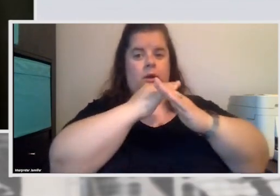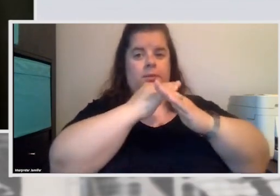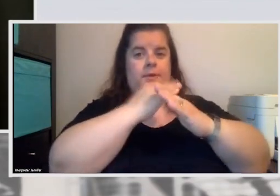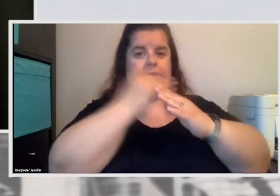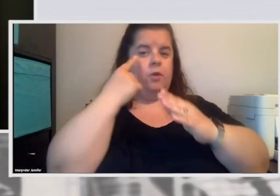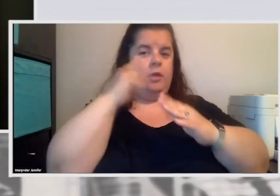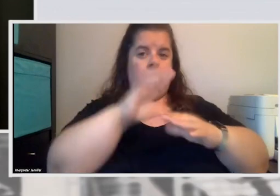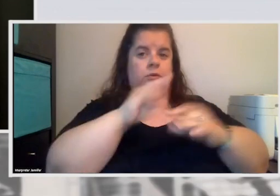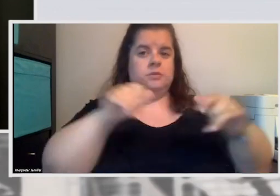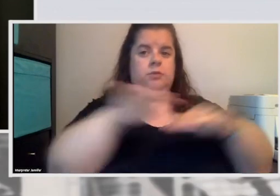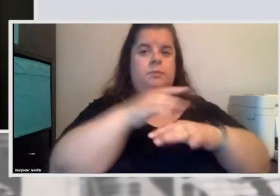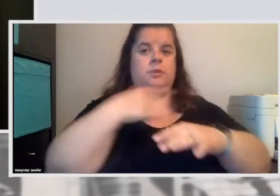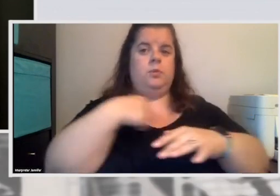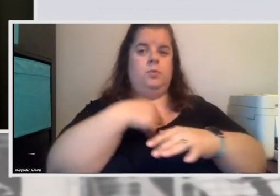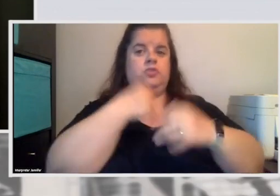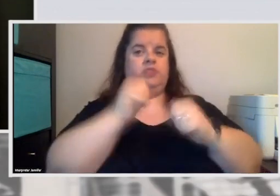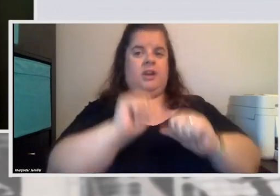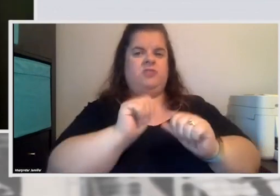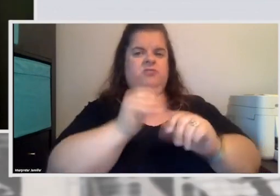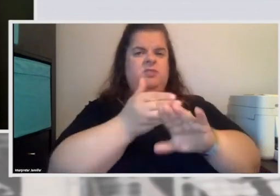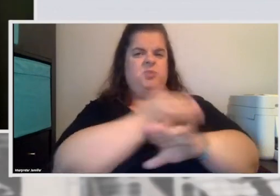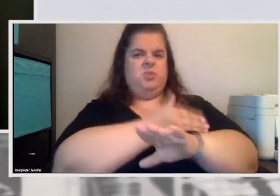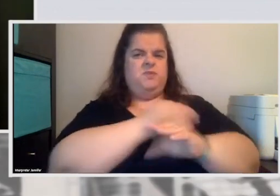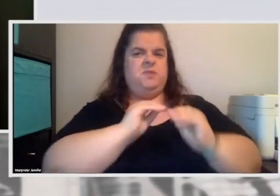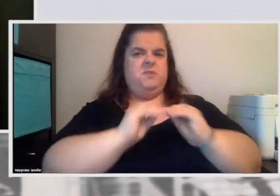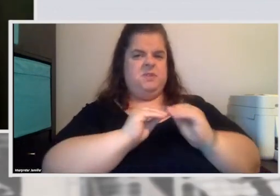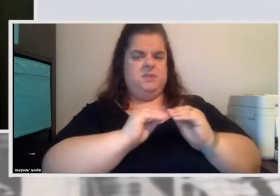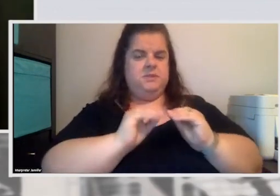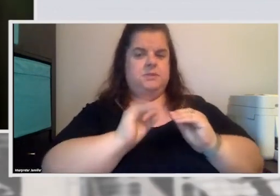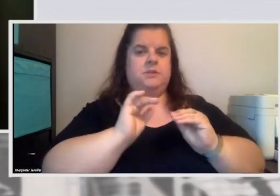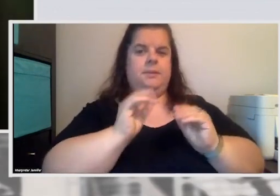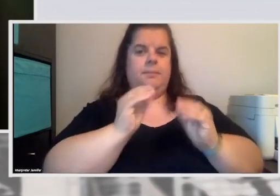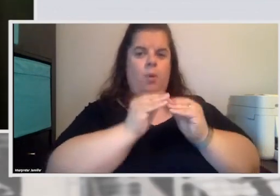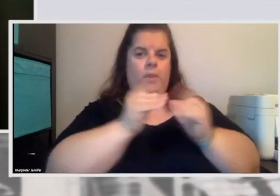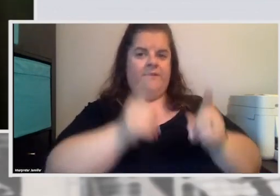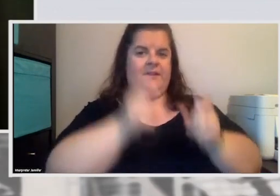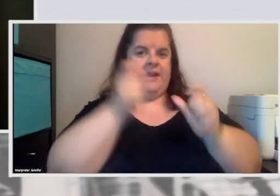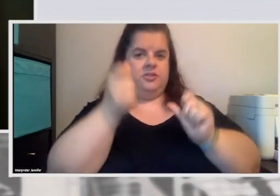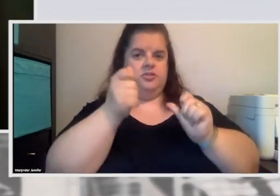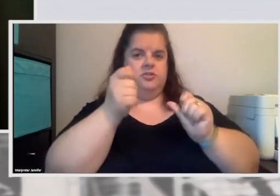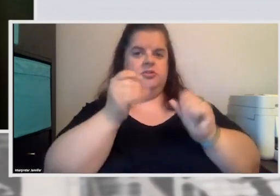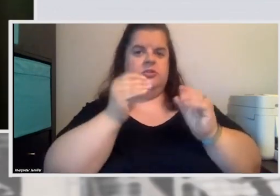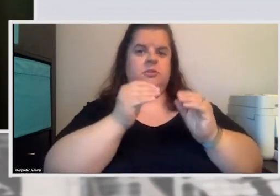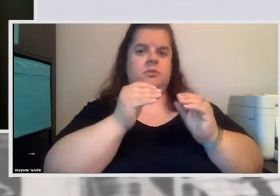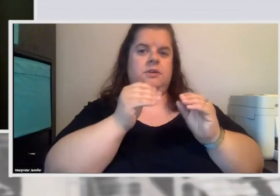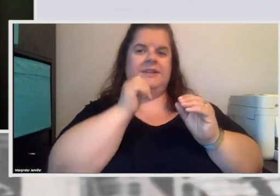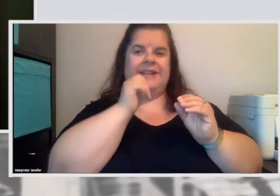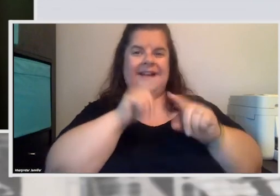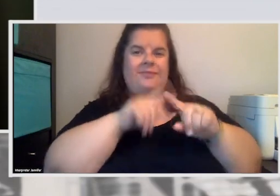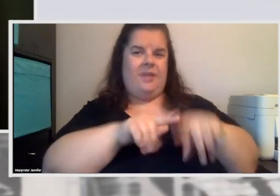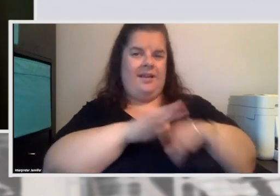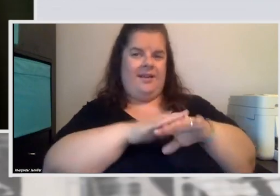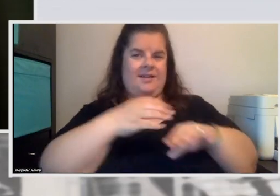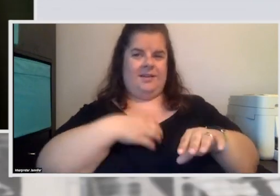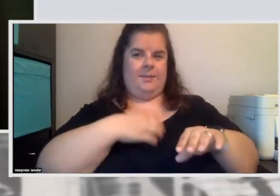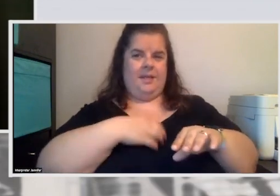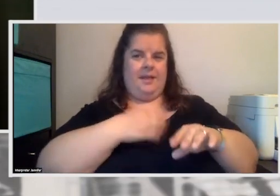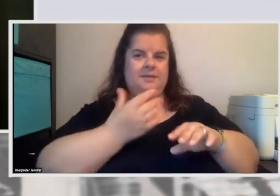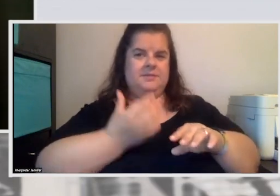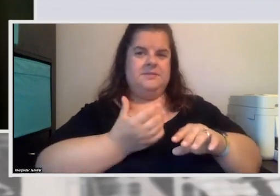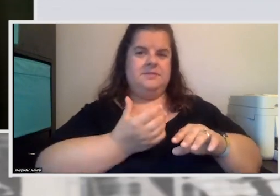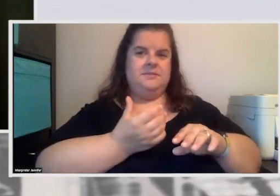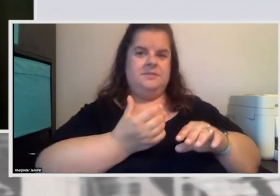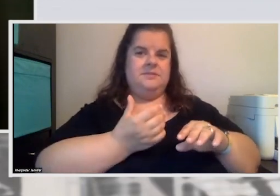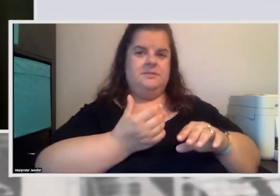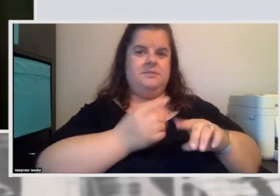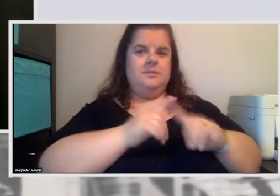firm up that process so that it's faster and more proactive, and we're not relying on complaints from residents about board ups.